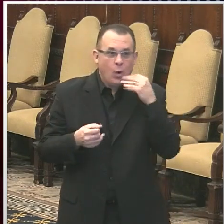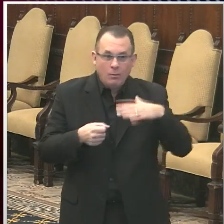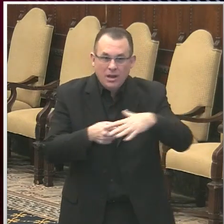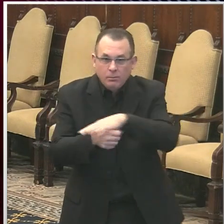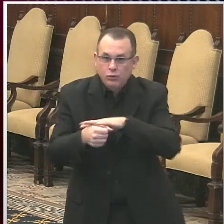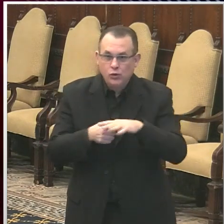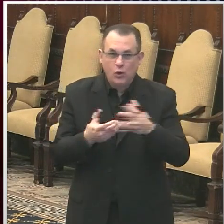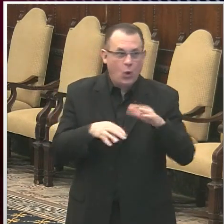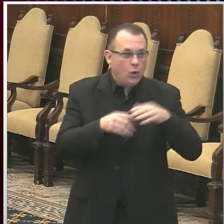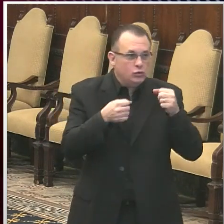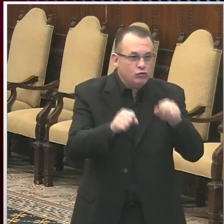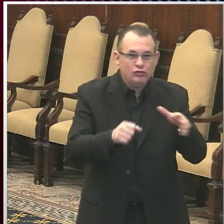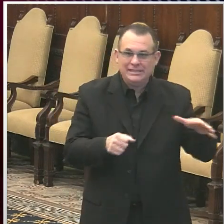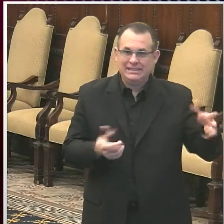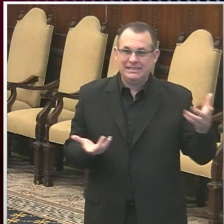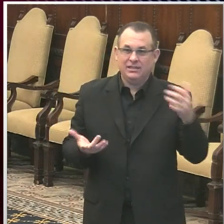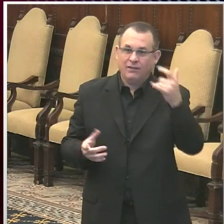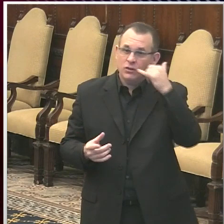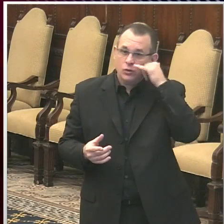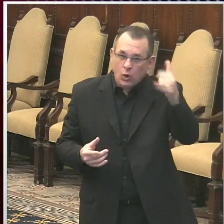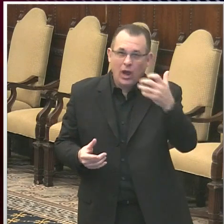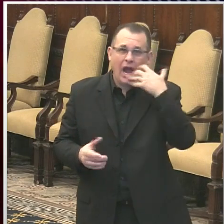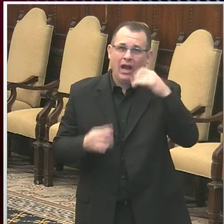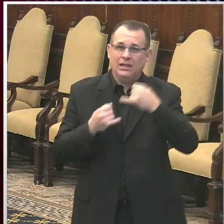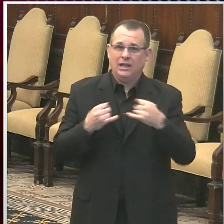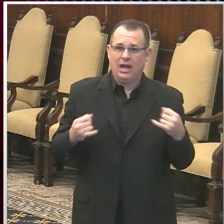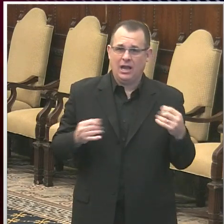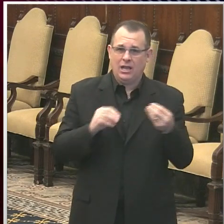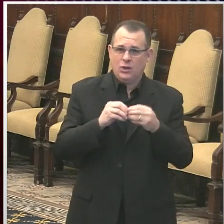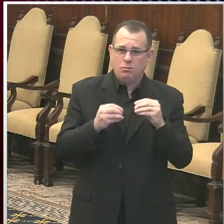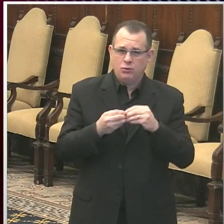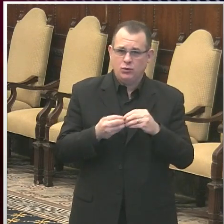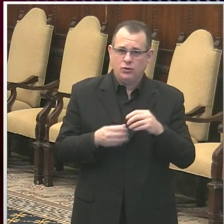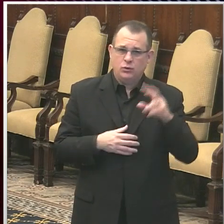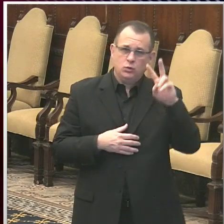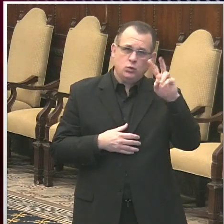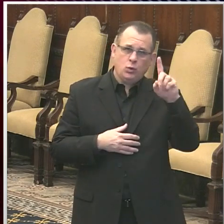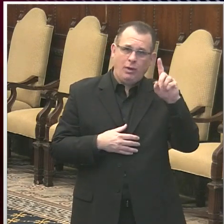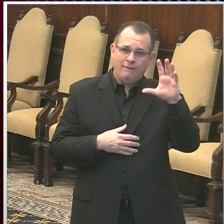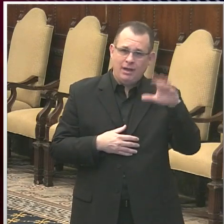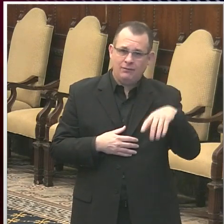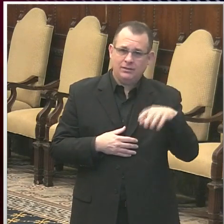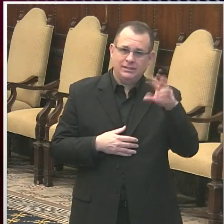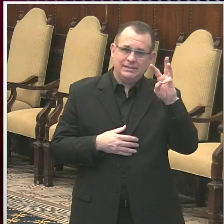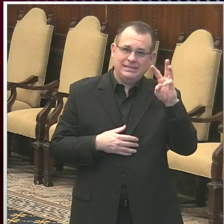the hotline is there to take that information at 215-683-6100.